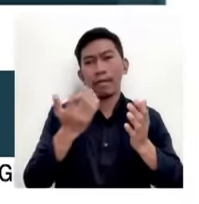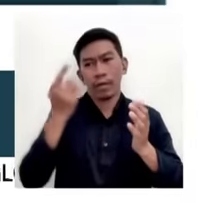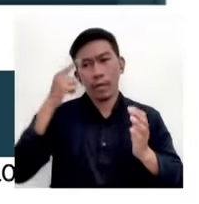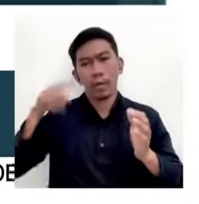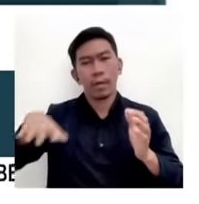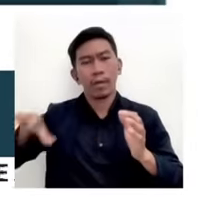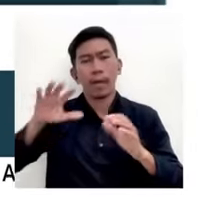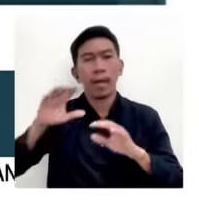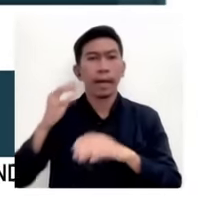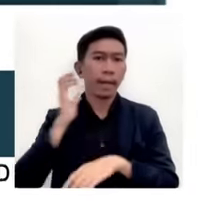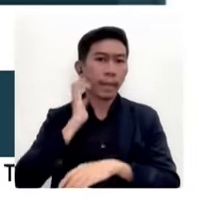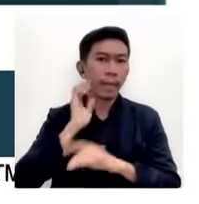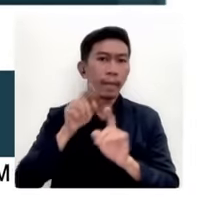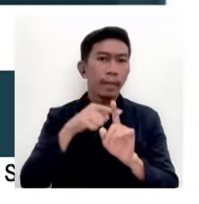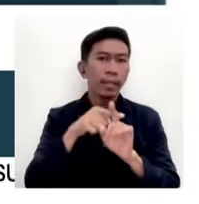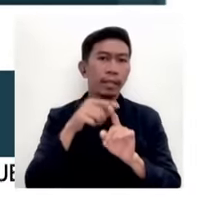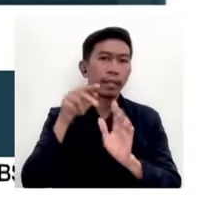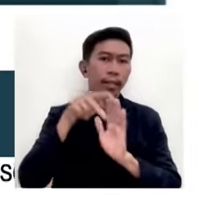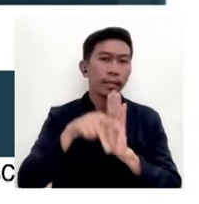policy decisions